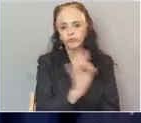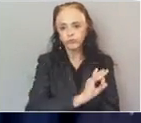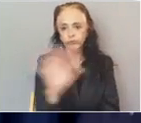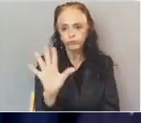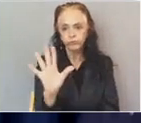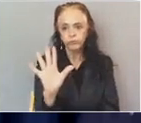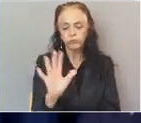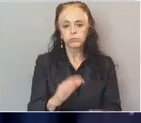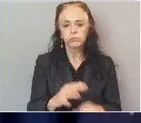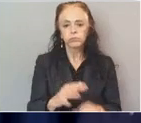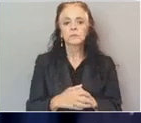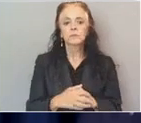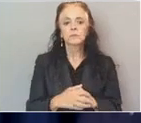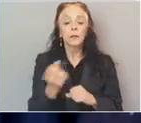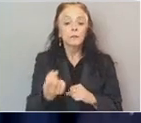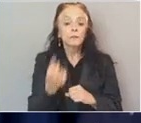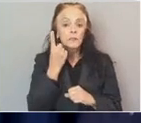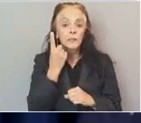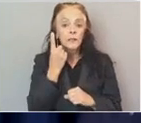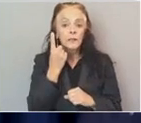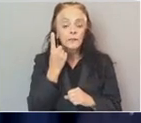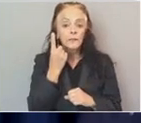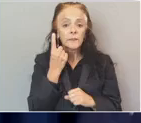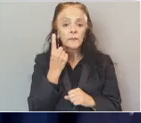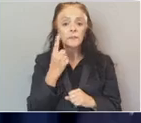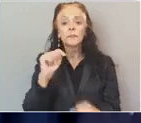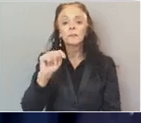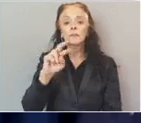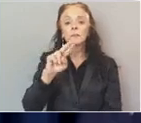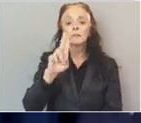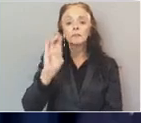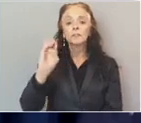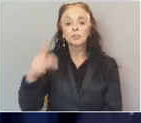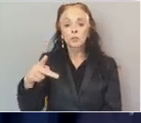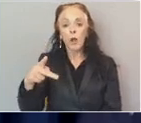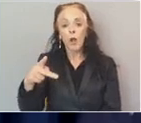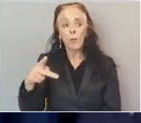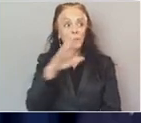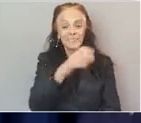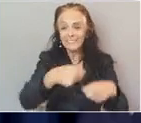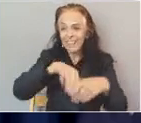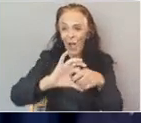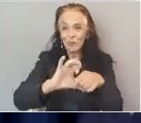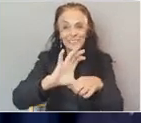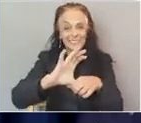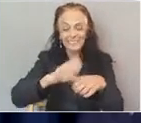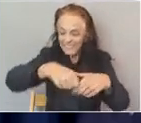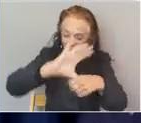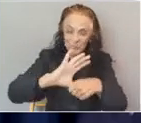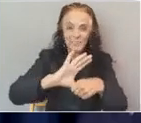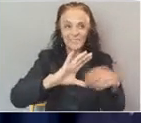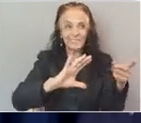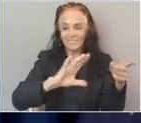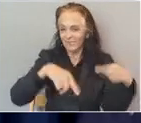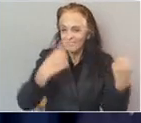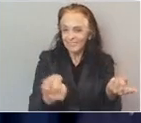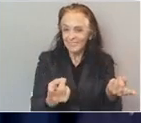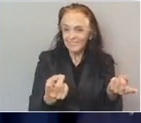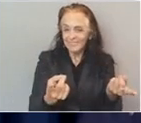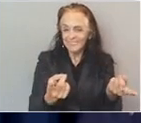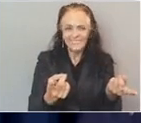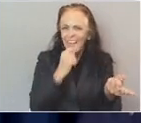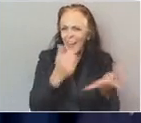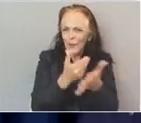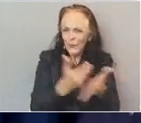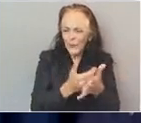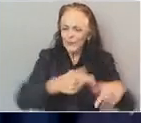Here's the thing. Donald Trump's incompetence is nothing new. That has always been on